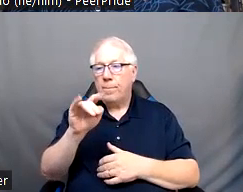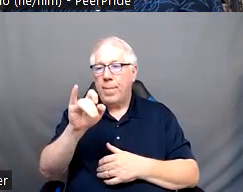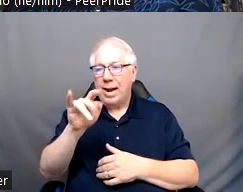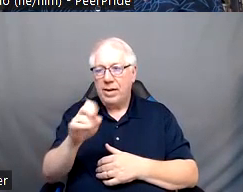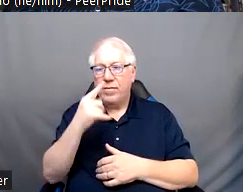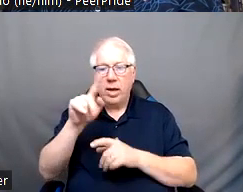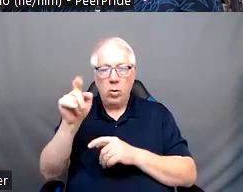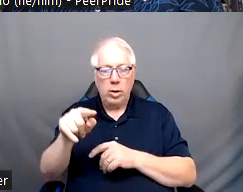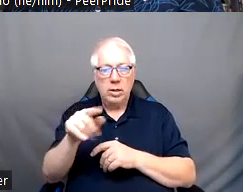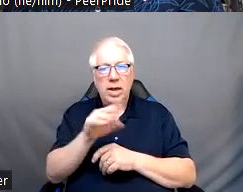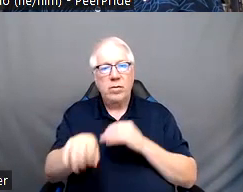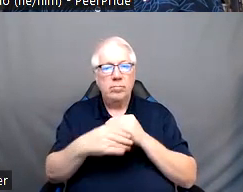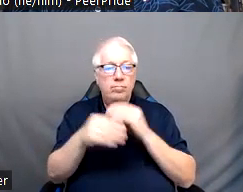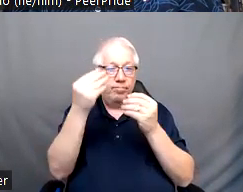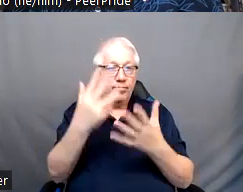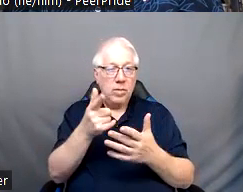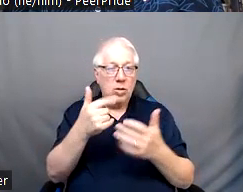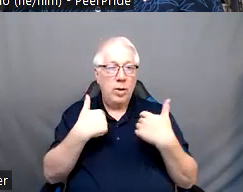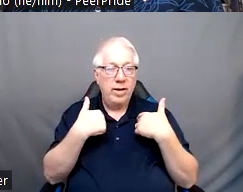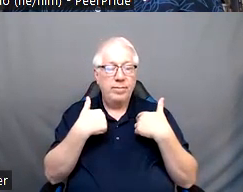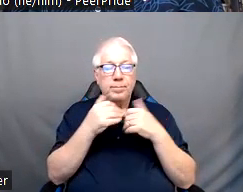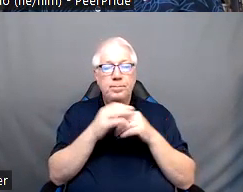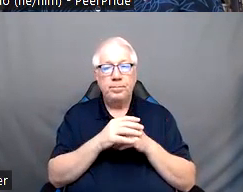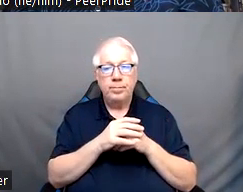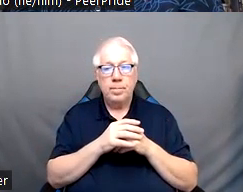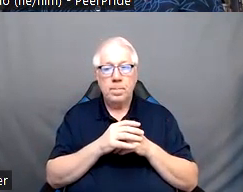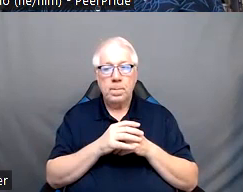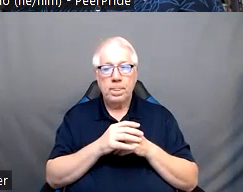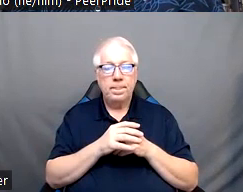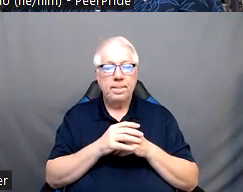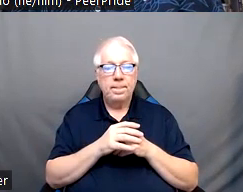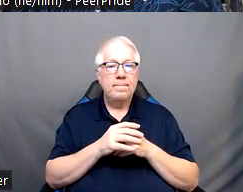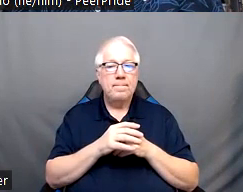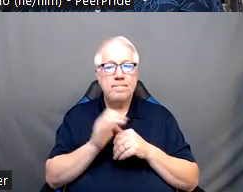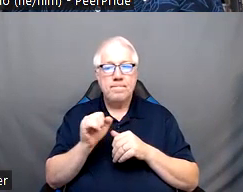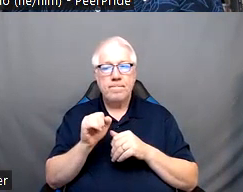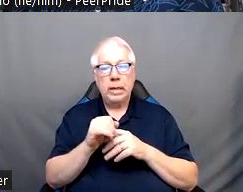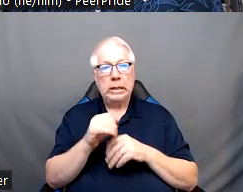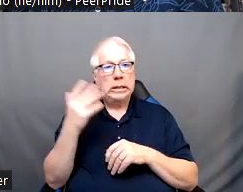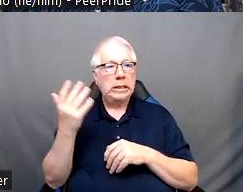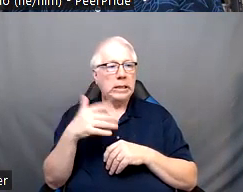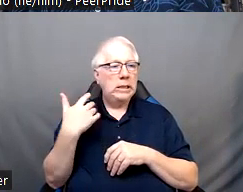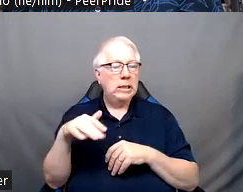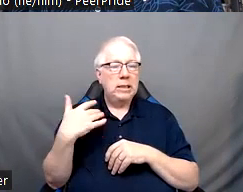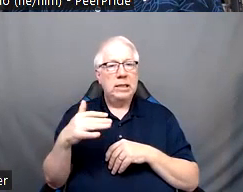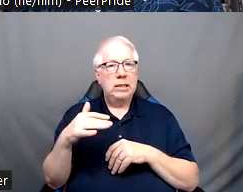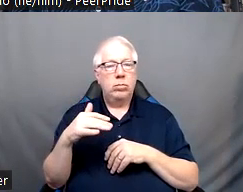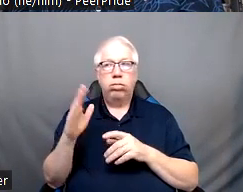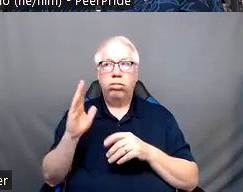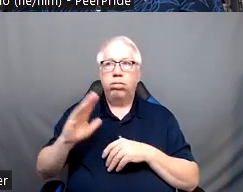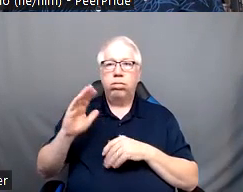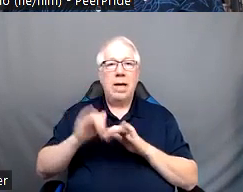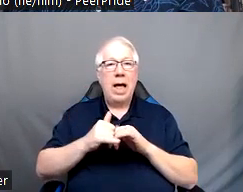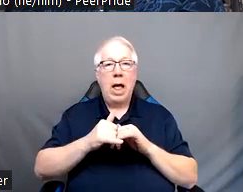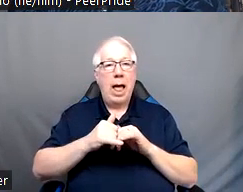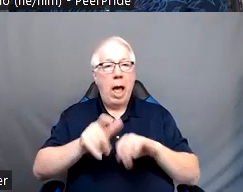the additional information that you added on the back end there too. Yeah, gosh, how long we got? I